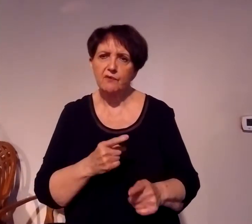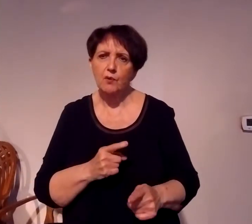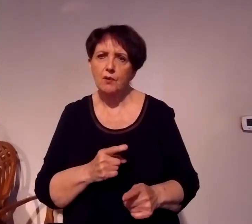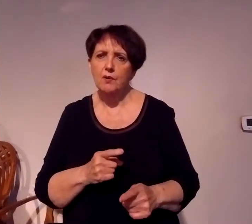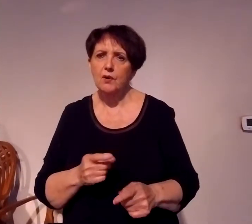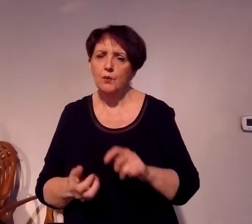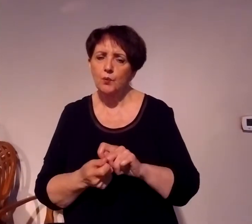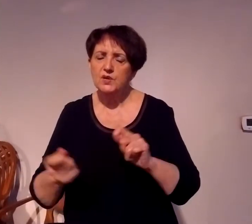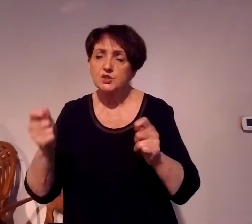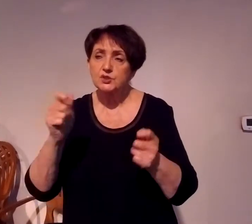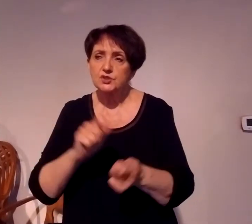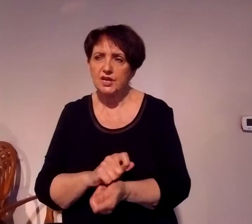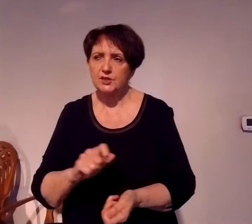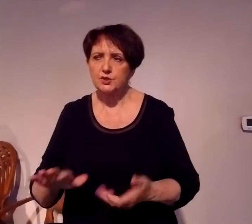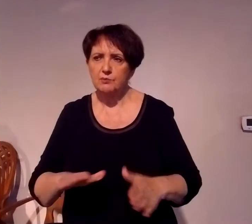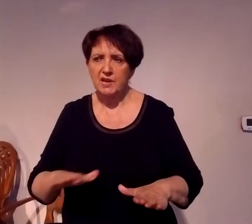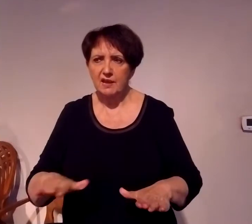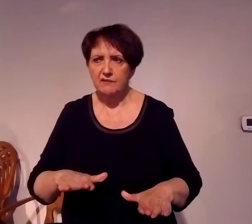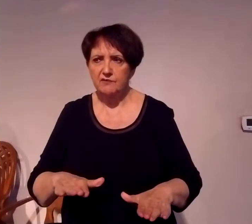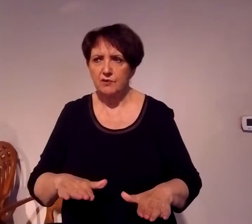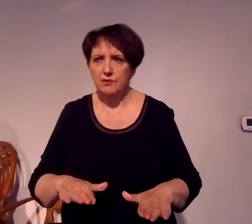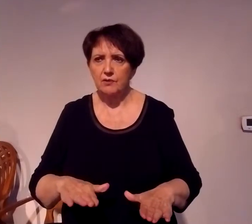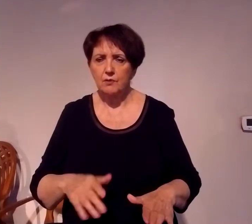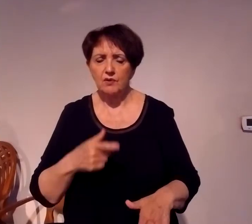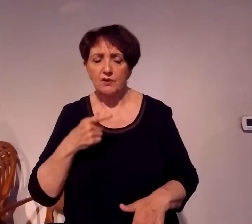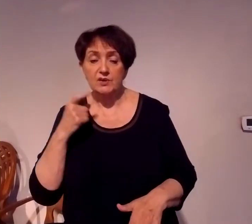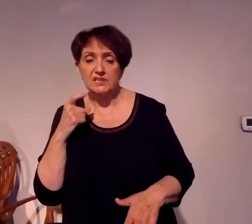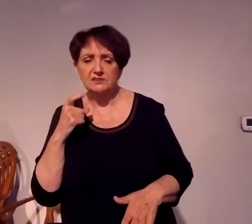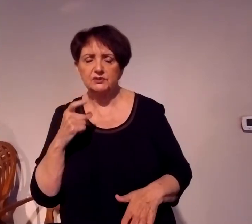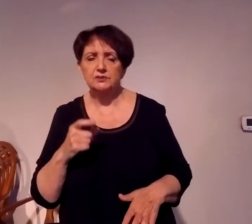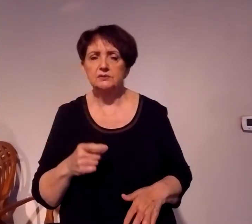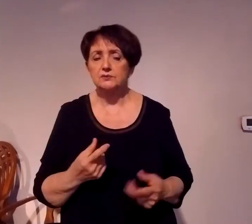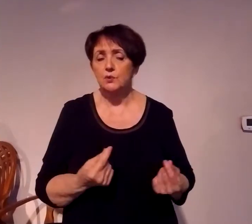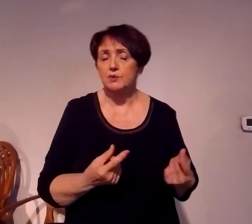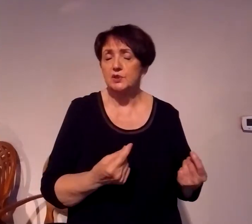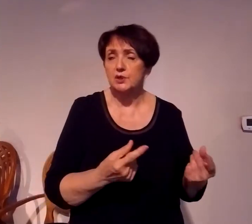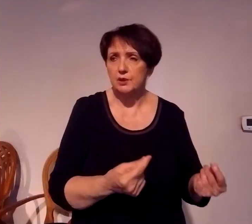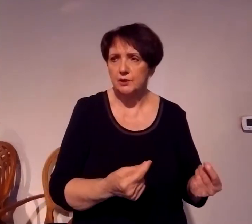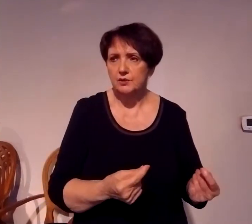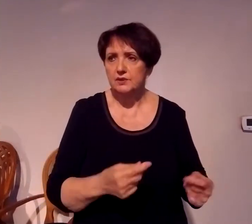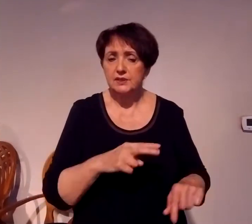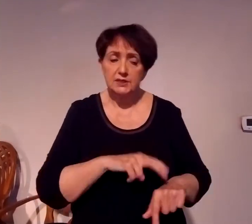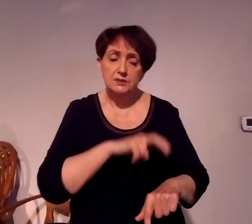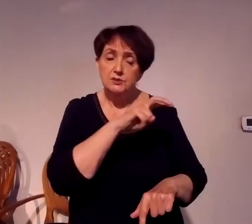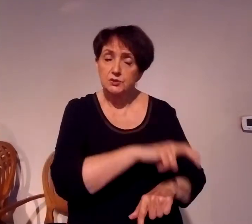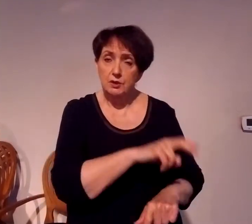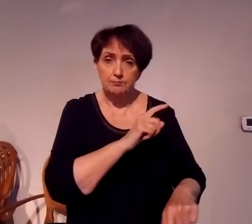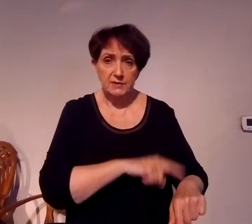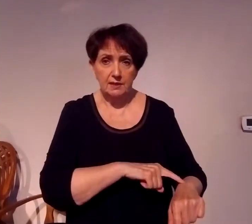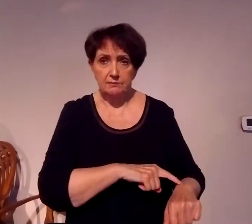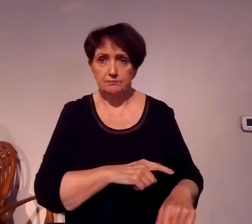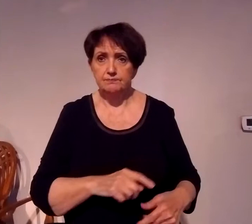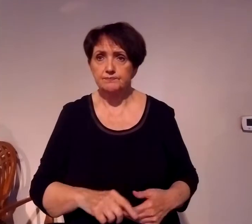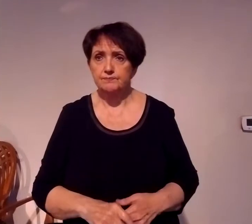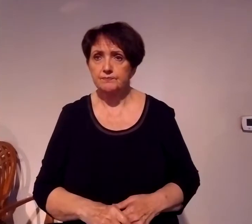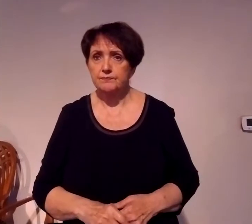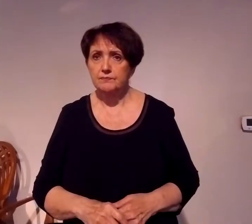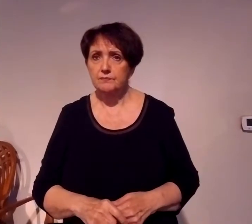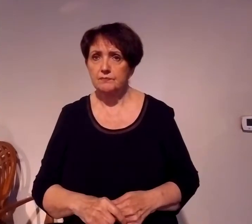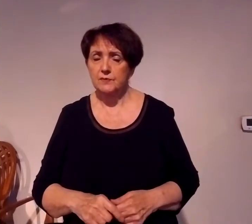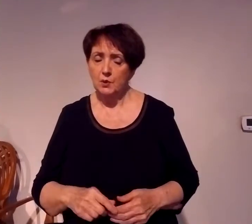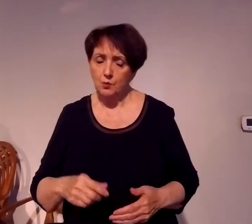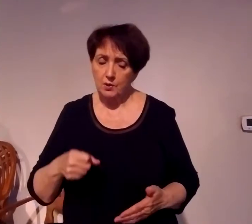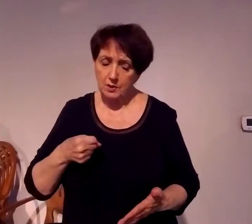we change how we behave, what we're addicted to, what we do. It's jump time. We are approaching the